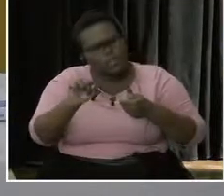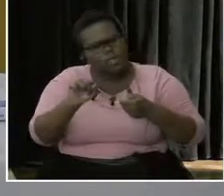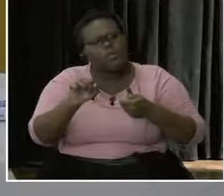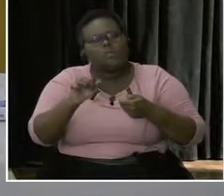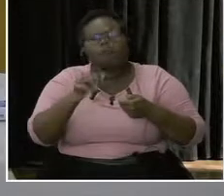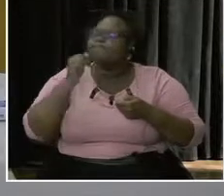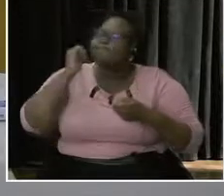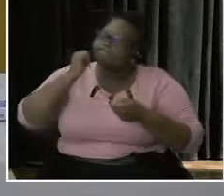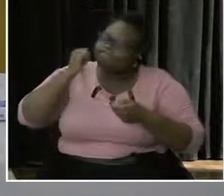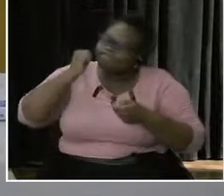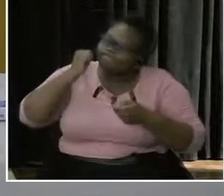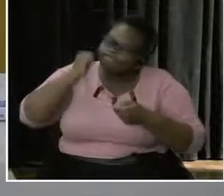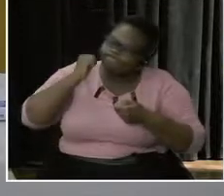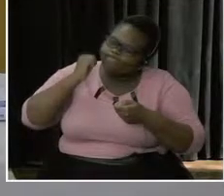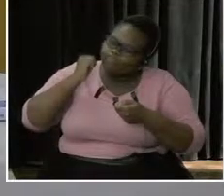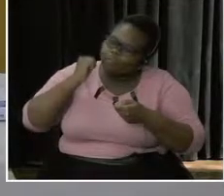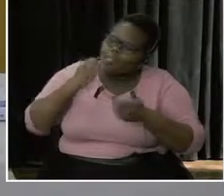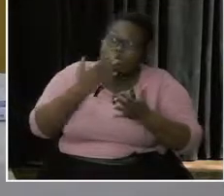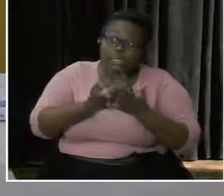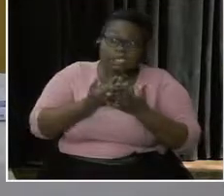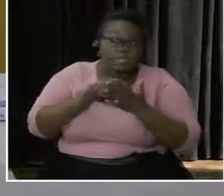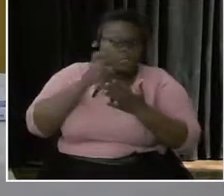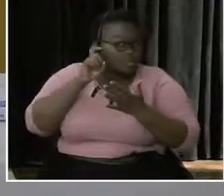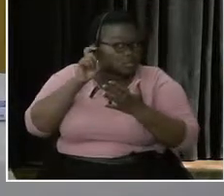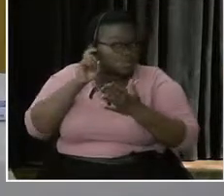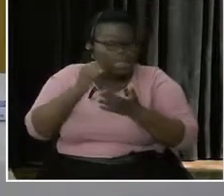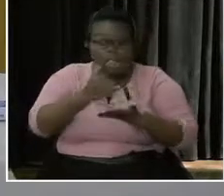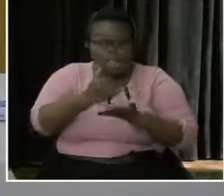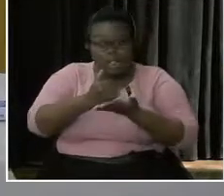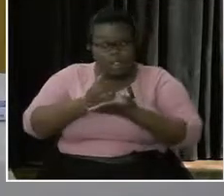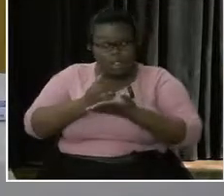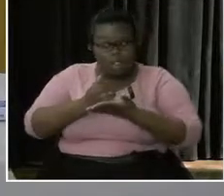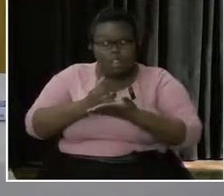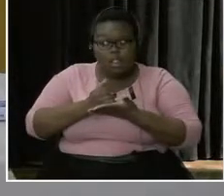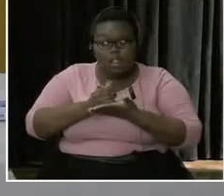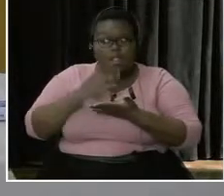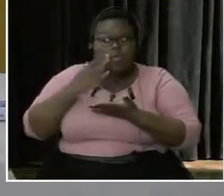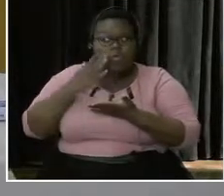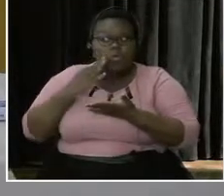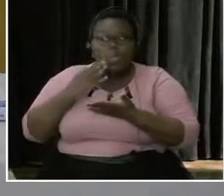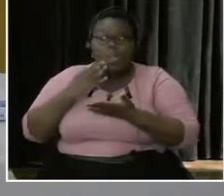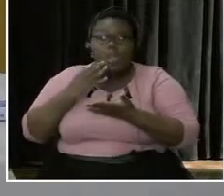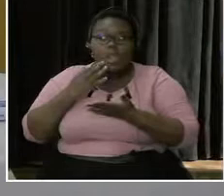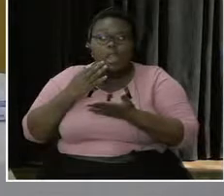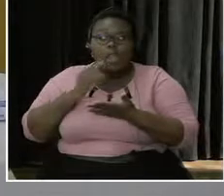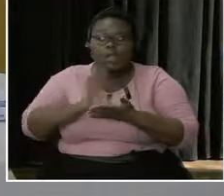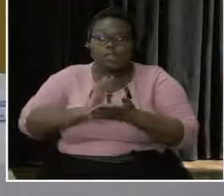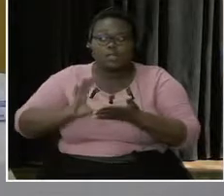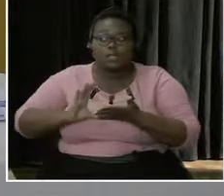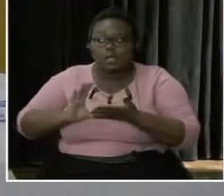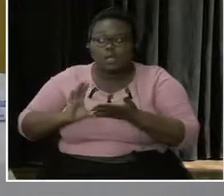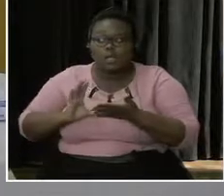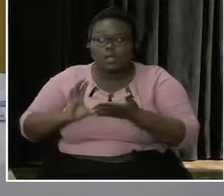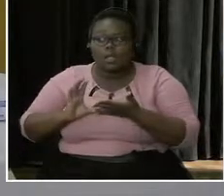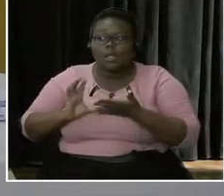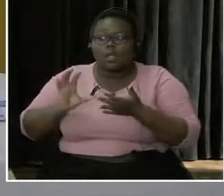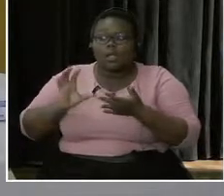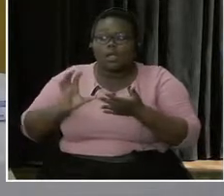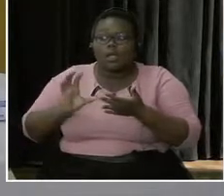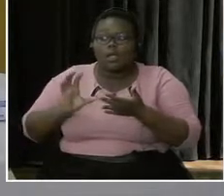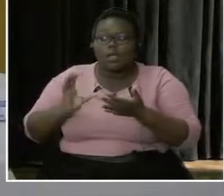sorry, Madam Speaker, can the Secretariat assist us when the councillors are joining?